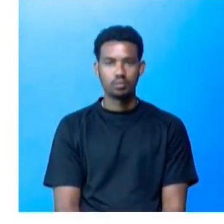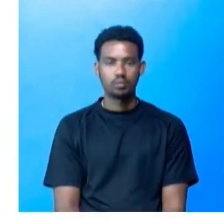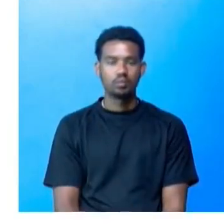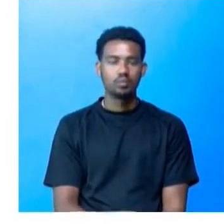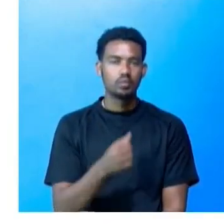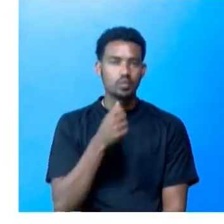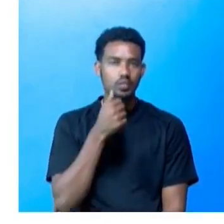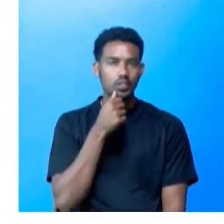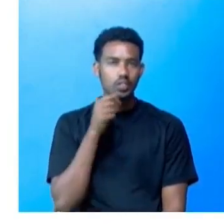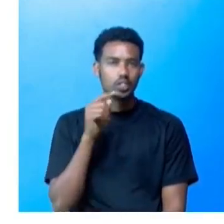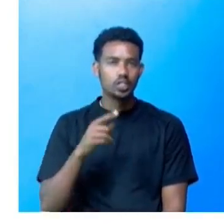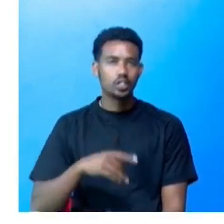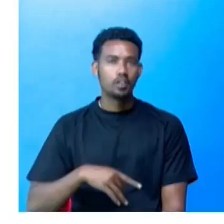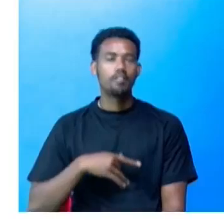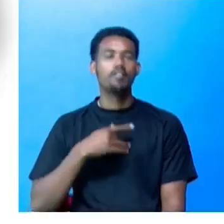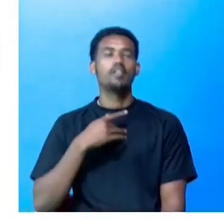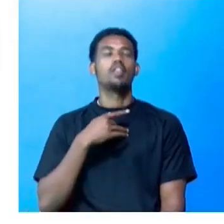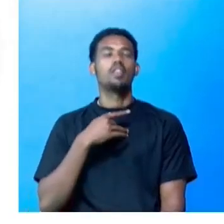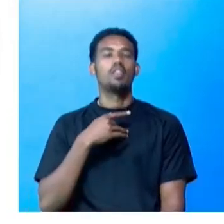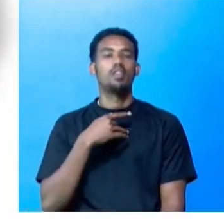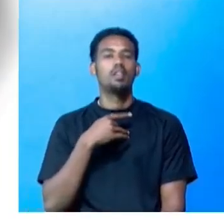She feels